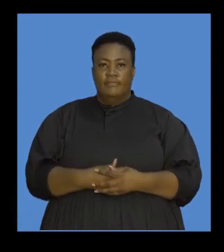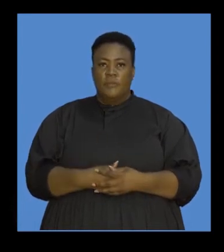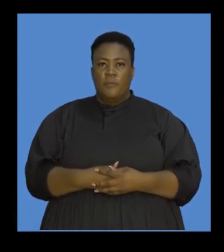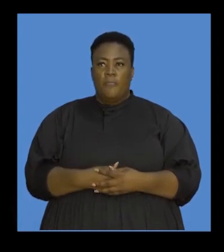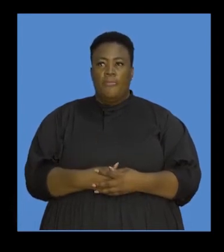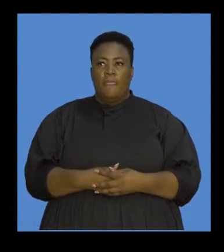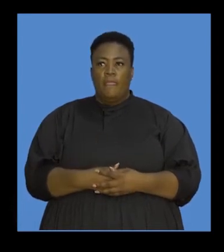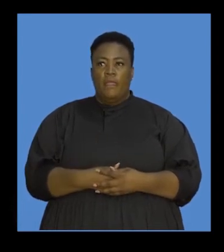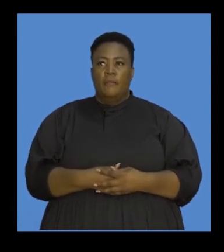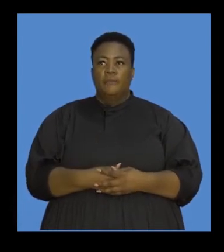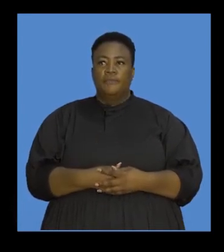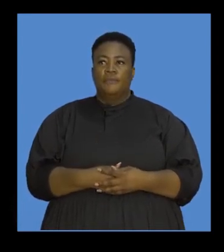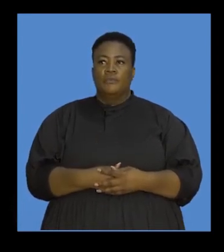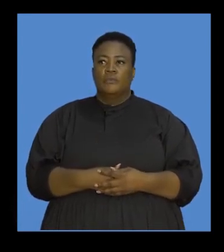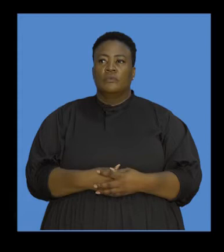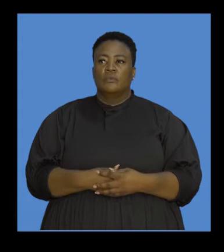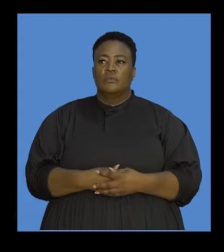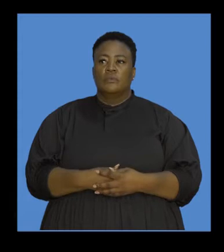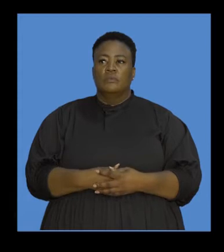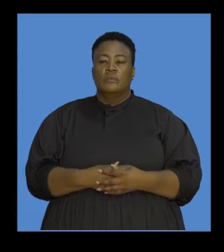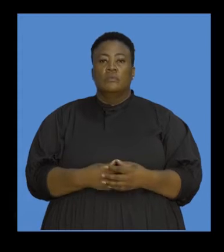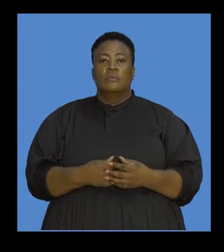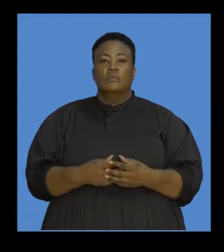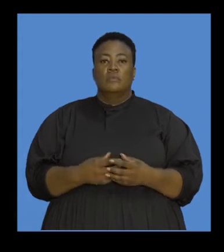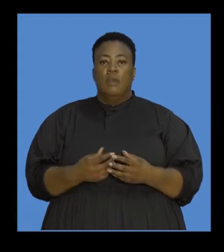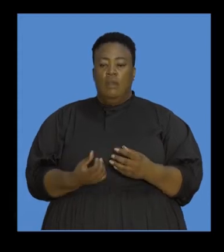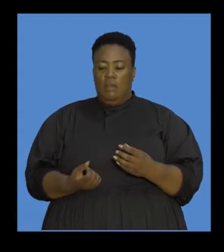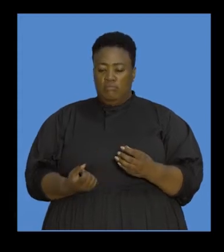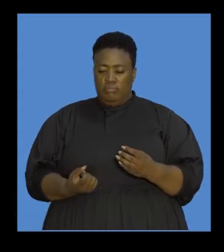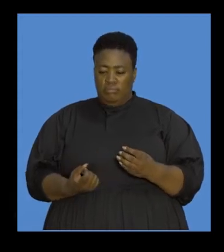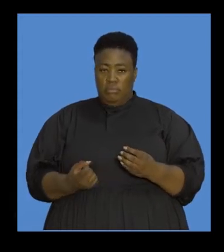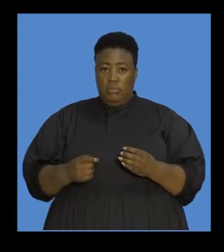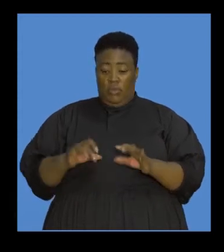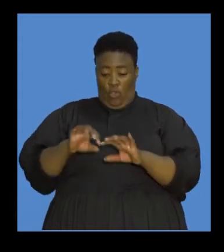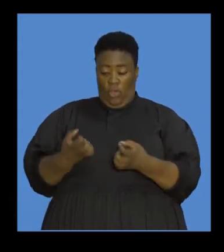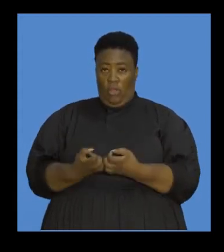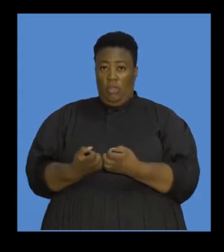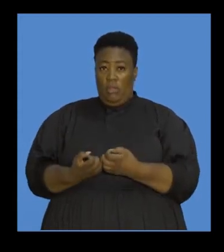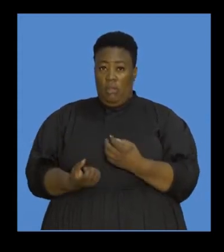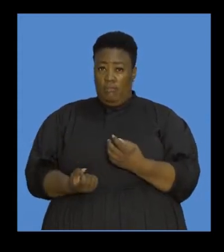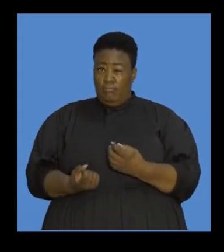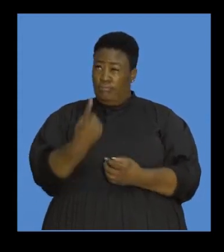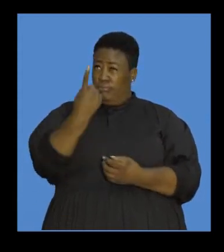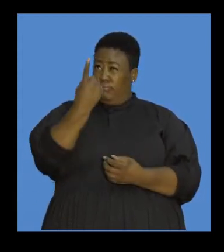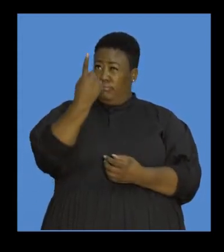A rocket that leaves the Earth's surface, and it's leaving the Earth's surface. Now we've got an